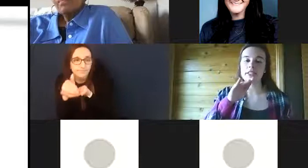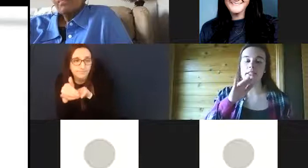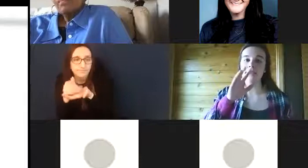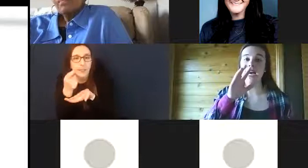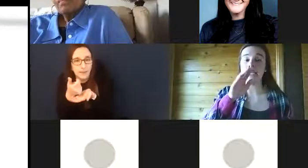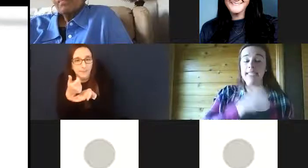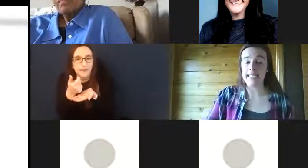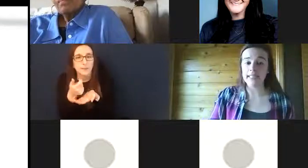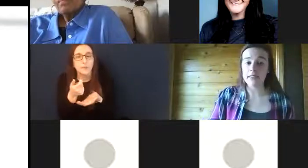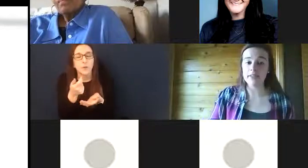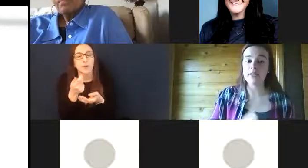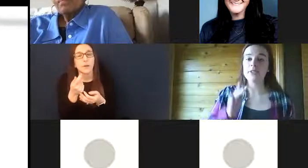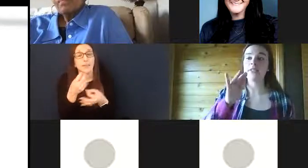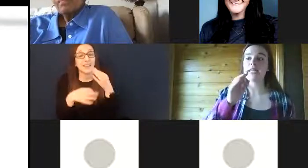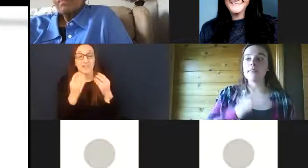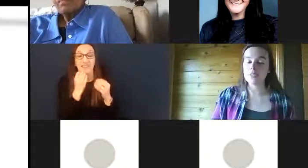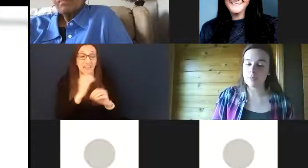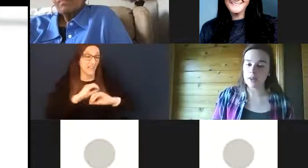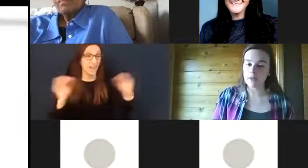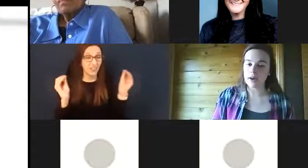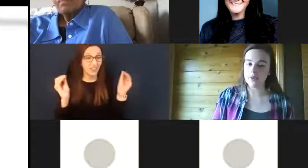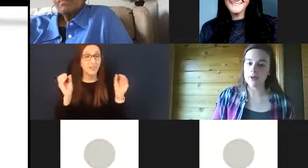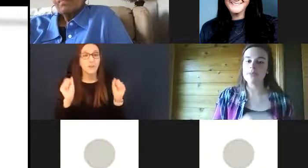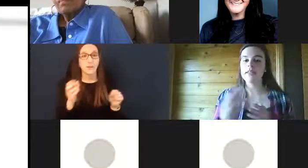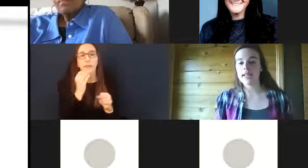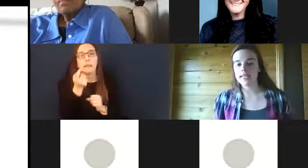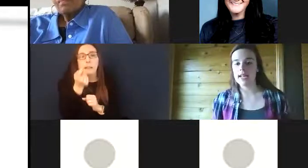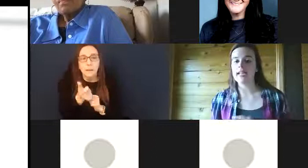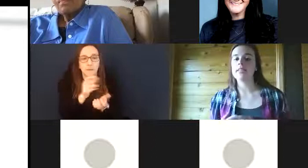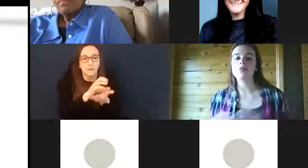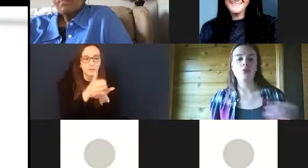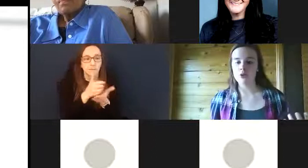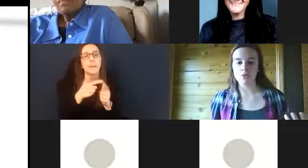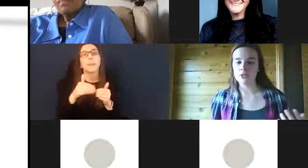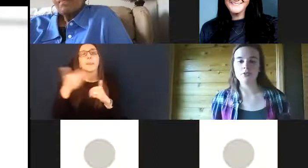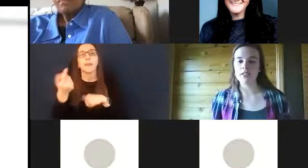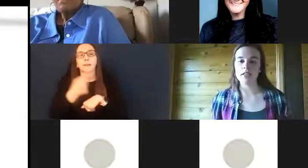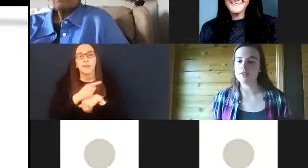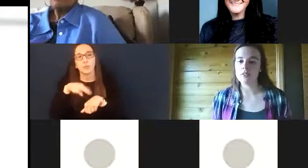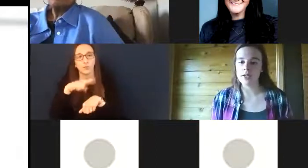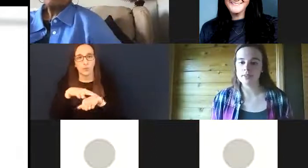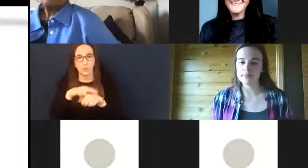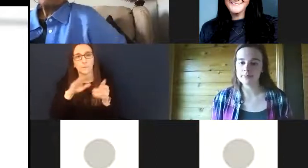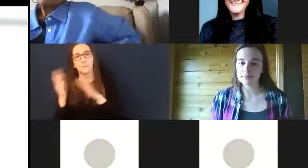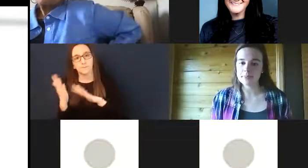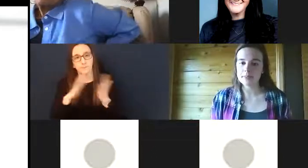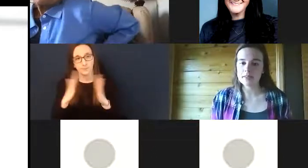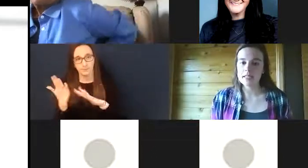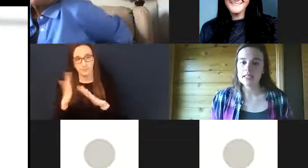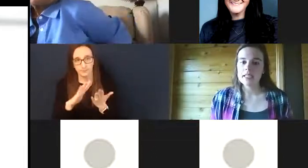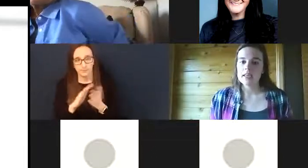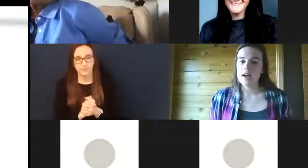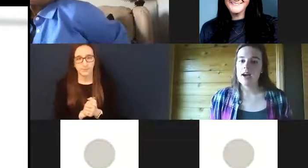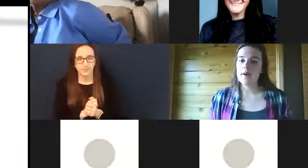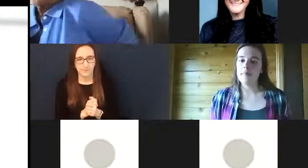having, instead of not eating nothing, you get to have a small amount, but then the next day is normal, just as it was.